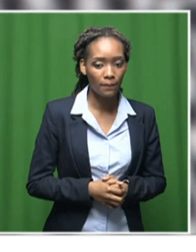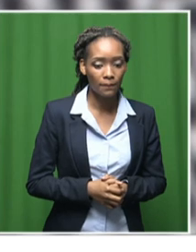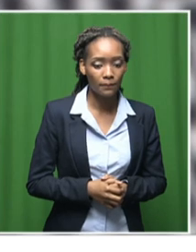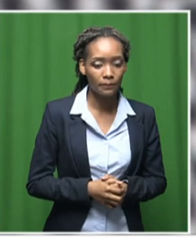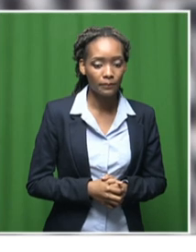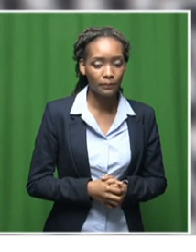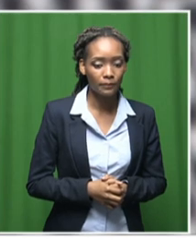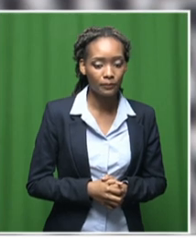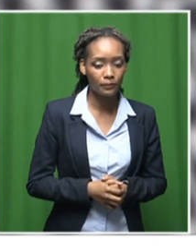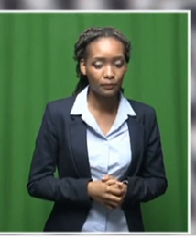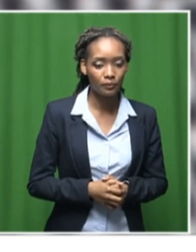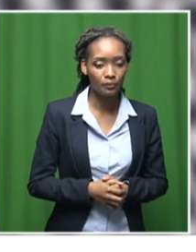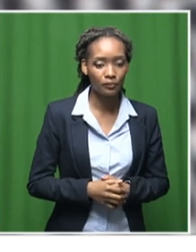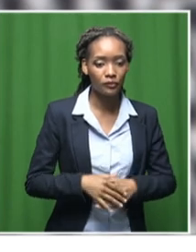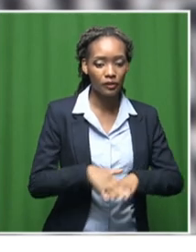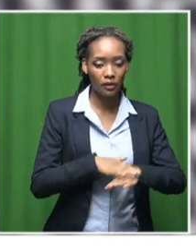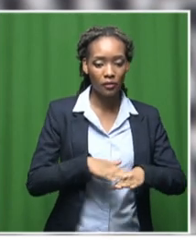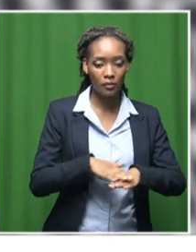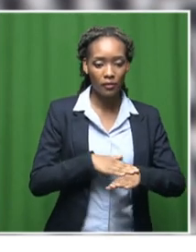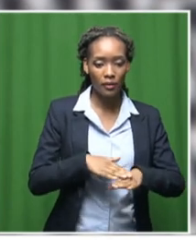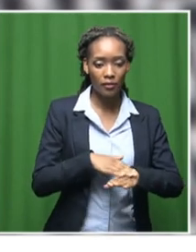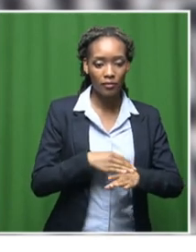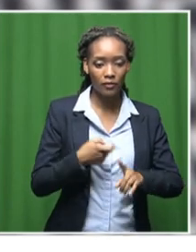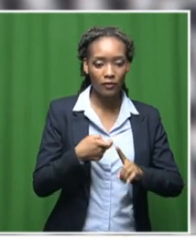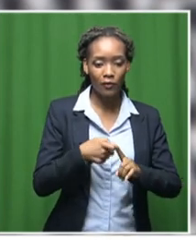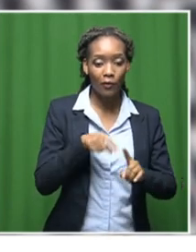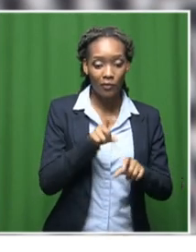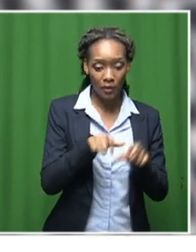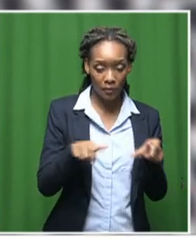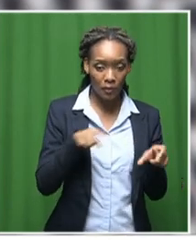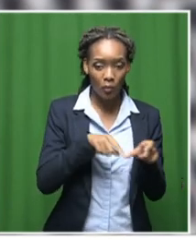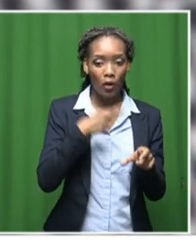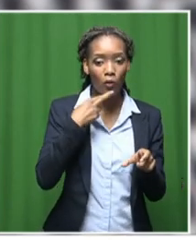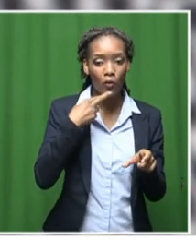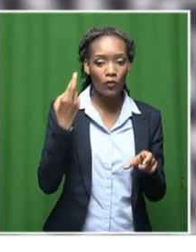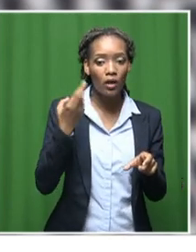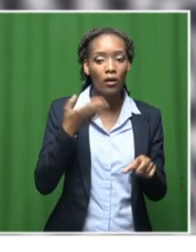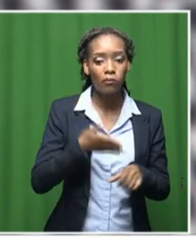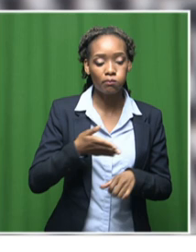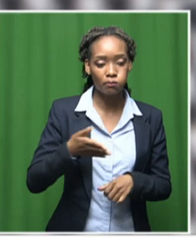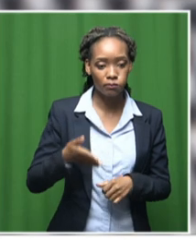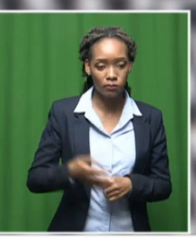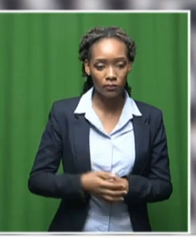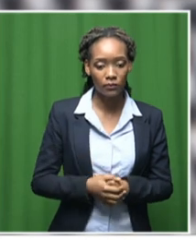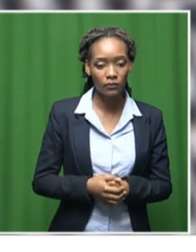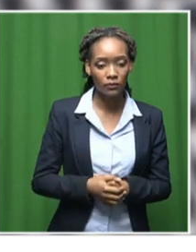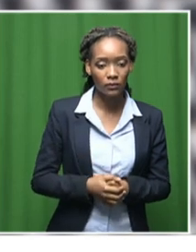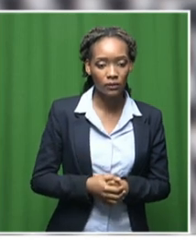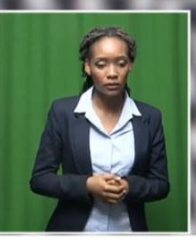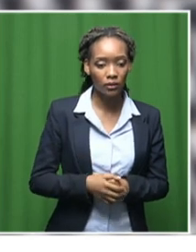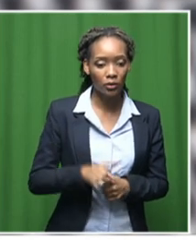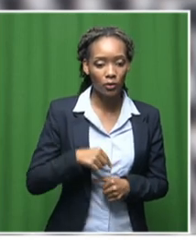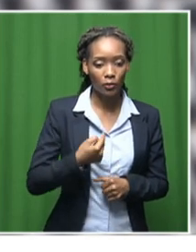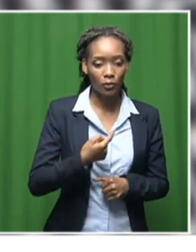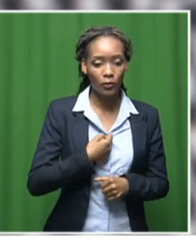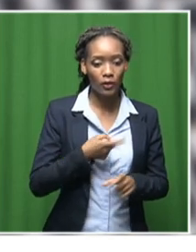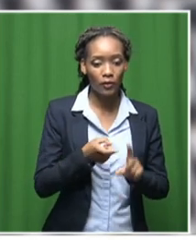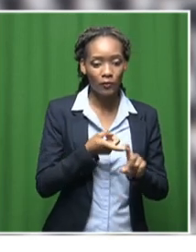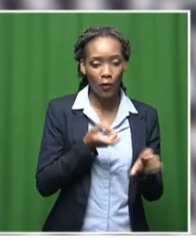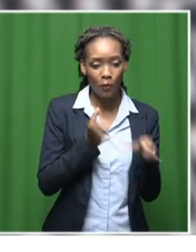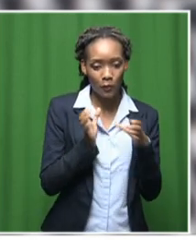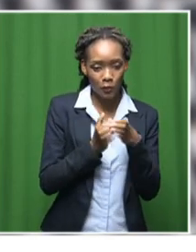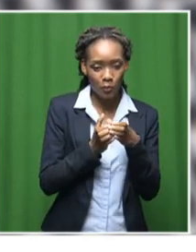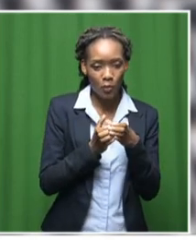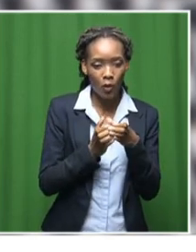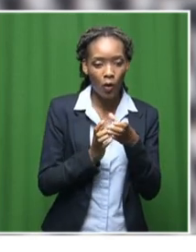it's based on real people. So yeah. we grew up together. We're from a small town called Heidelberg